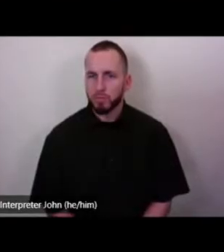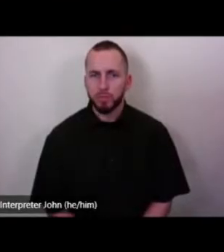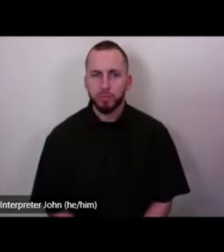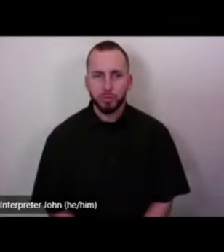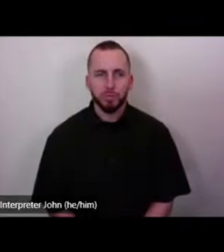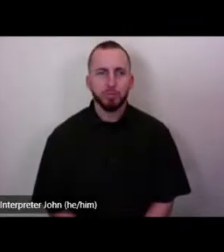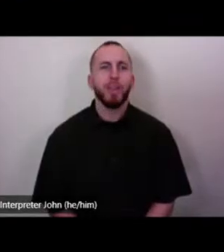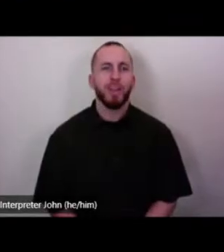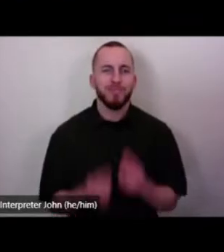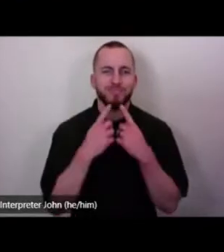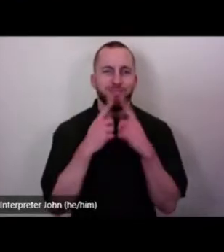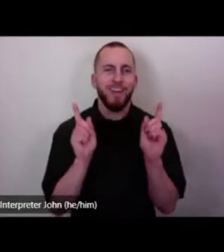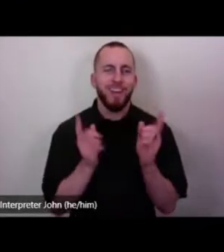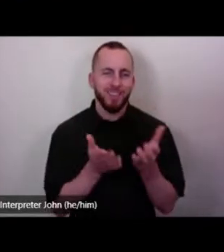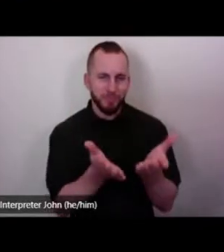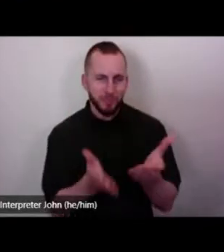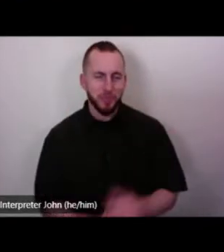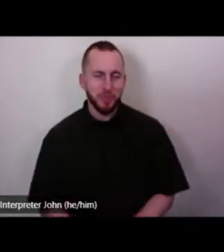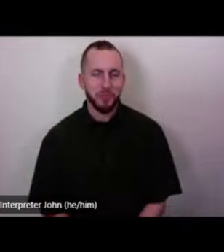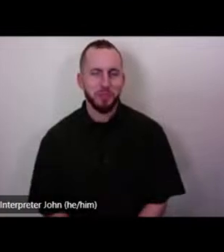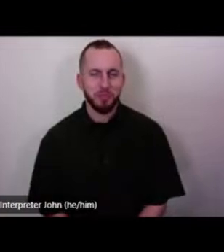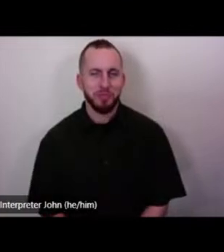There we go.